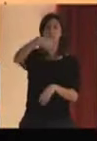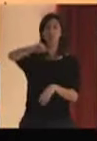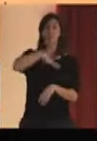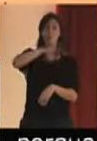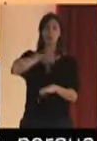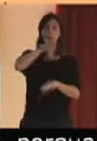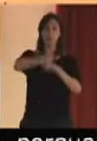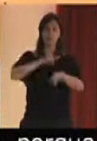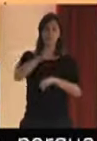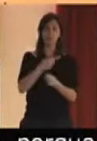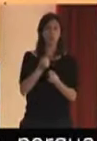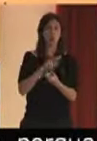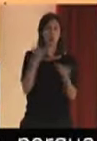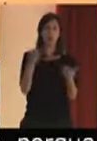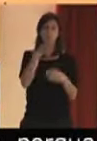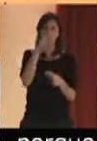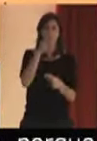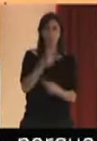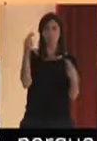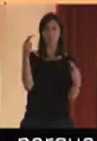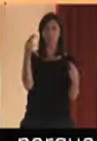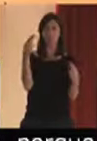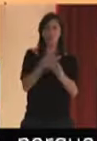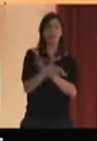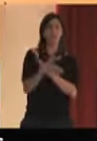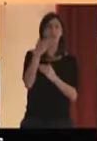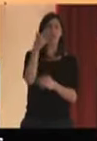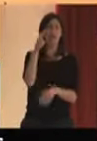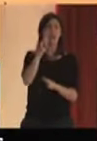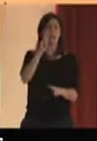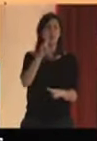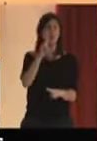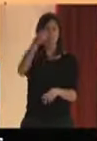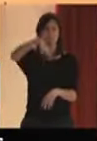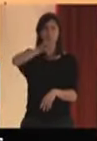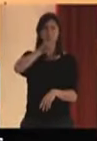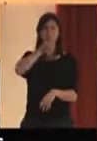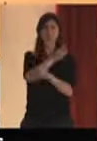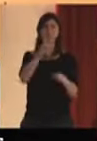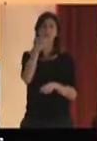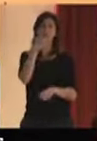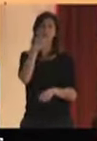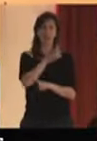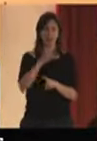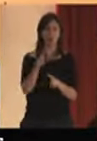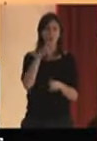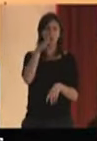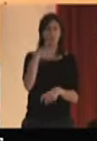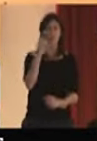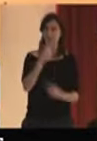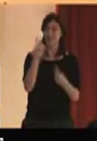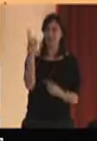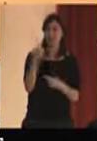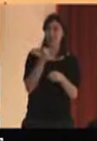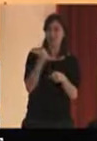accessible and public, because not everything that is public is visible, many times we know that there's some work